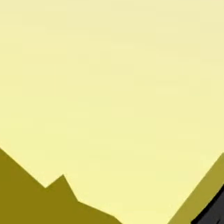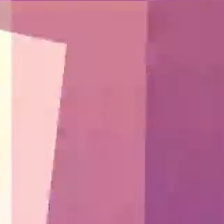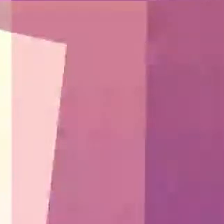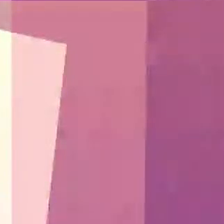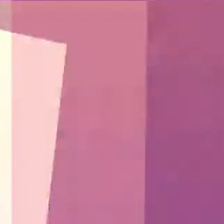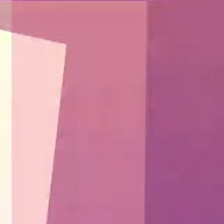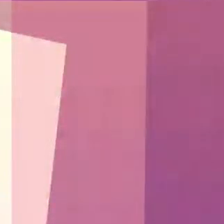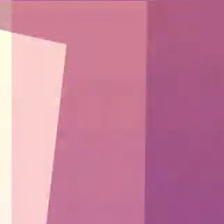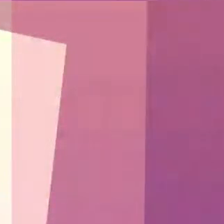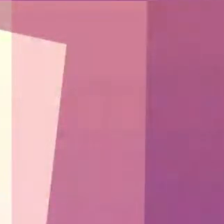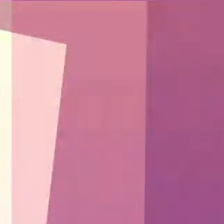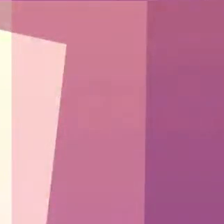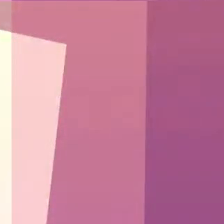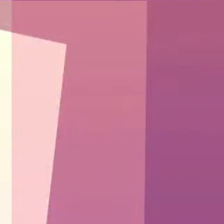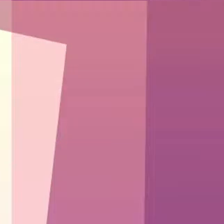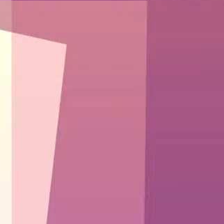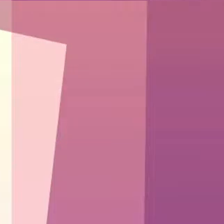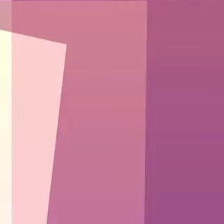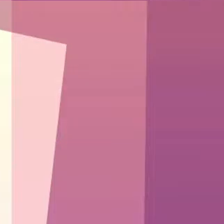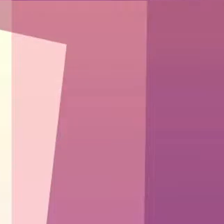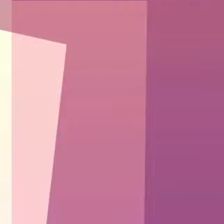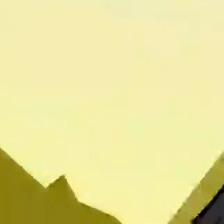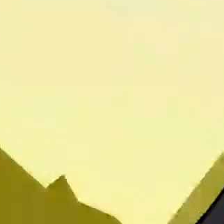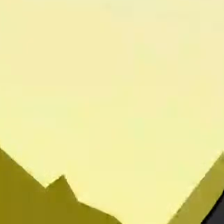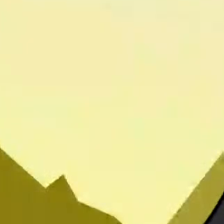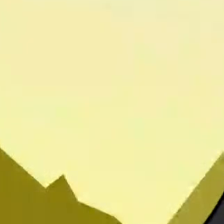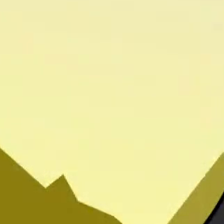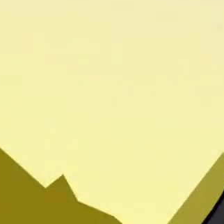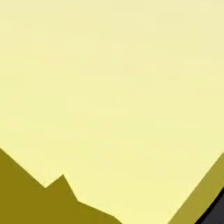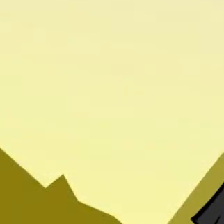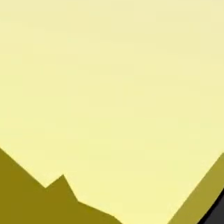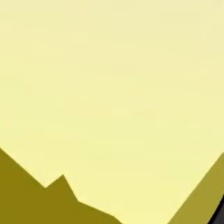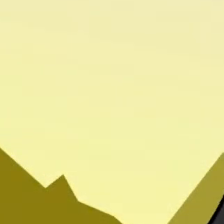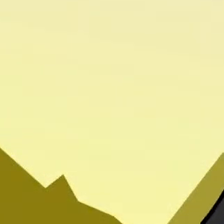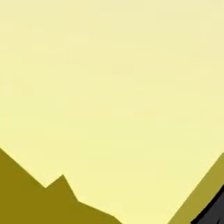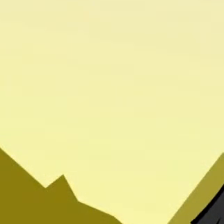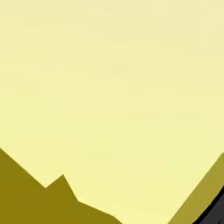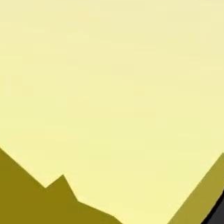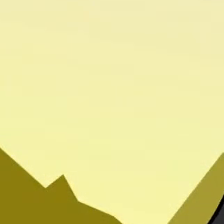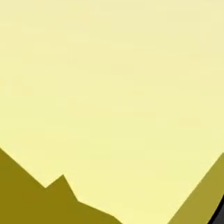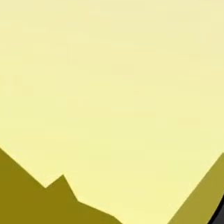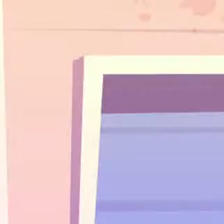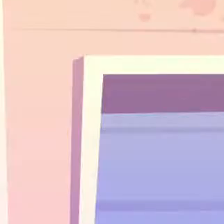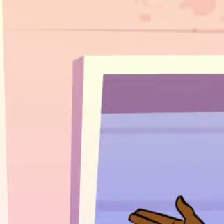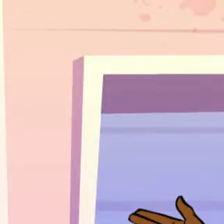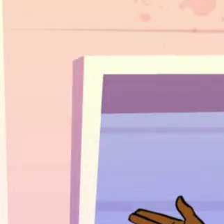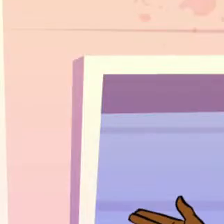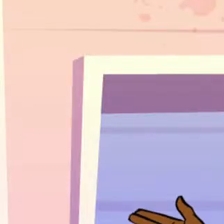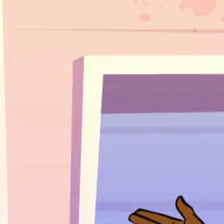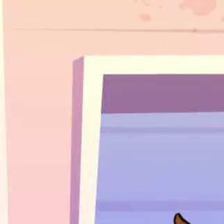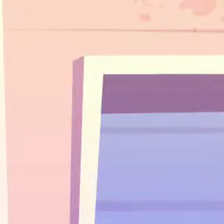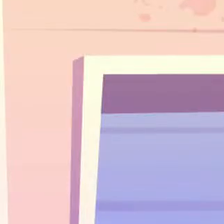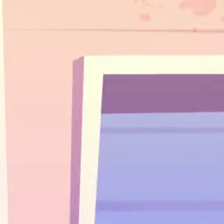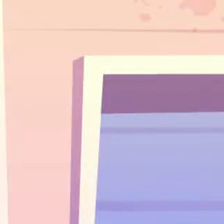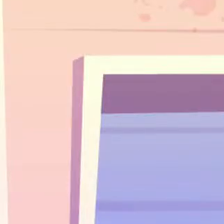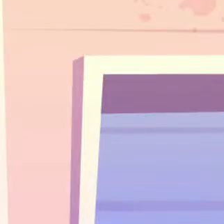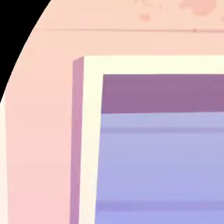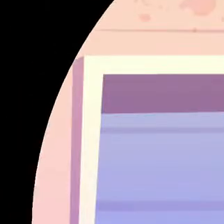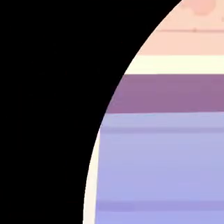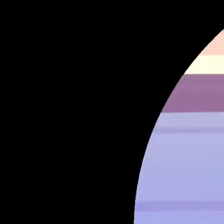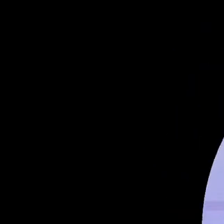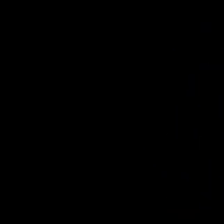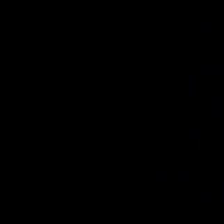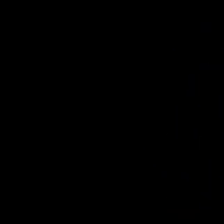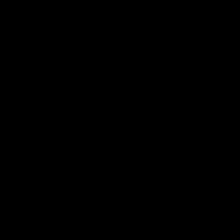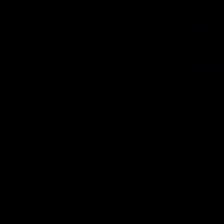Right. Shall we finish building this fort then? Sure, but could you wash your hands first, Uncle Kevin? Absolutely, Carly.